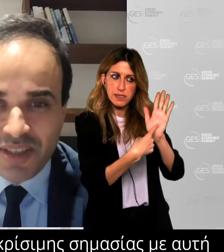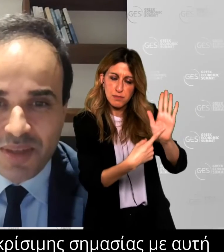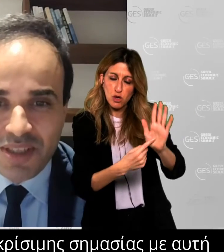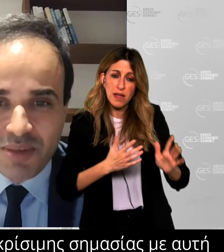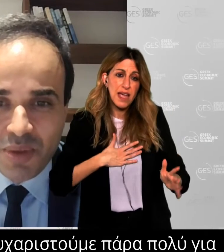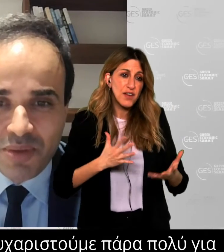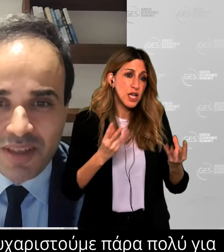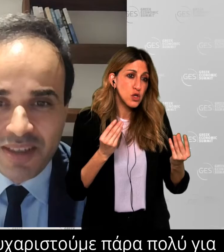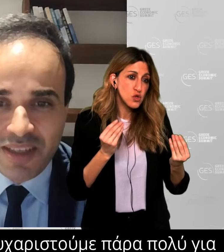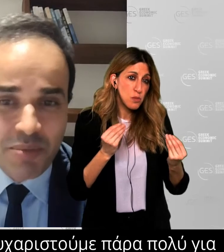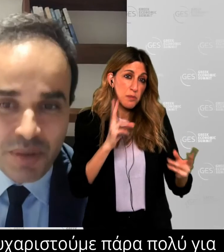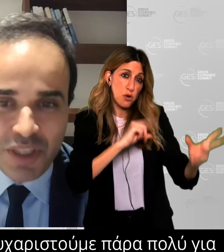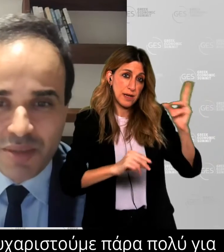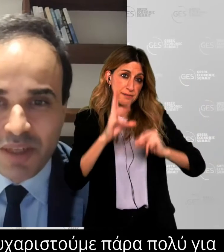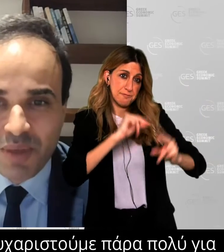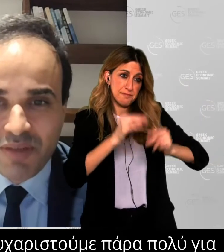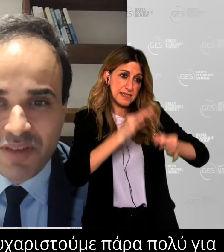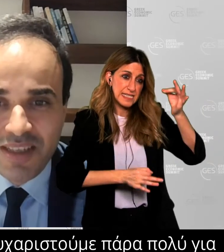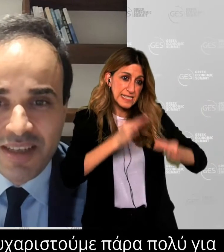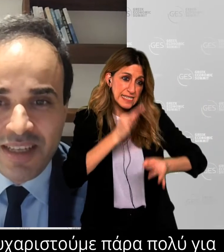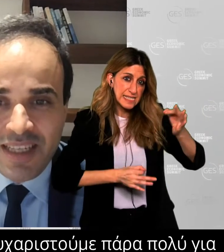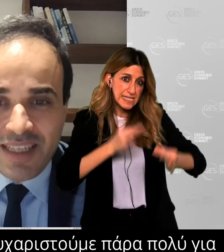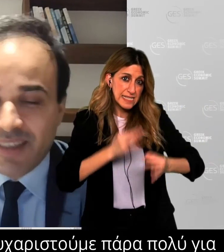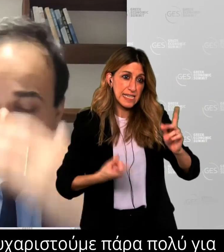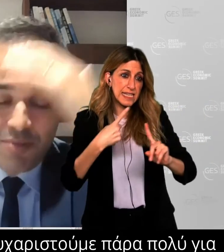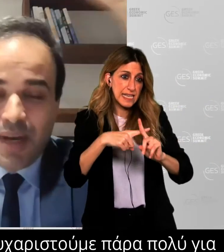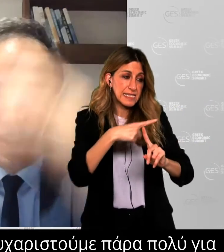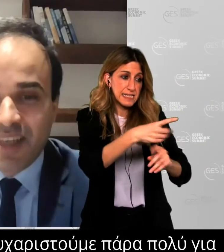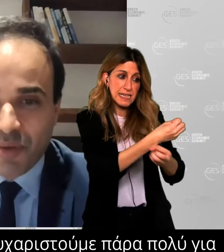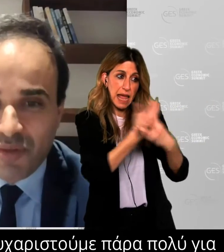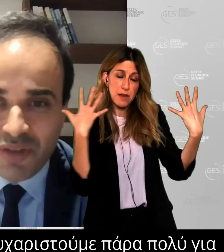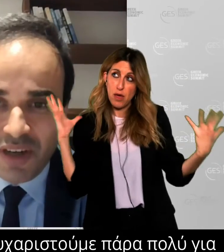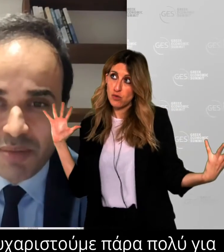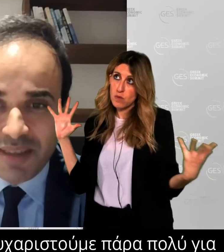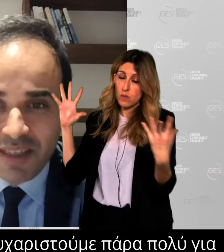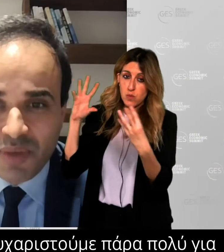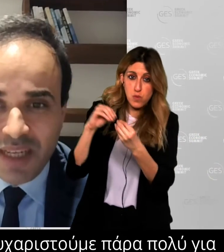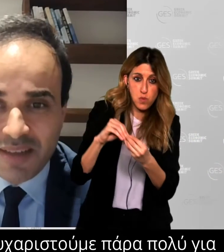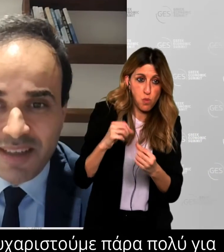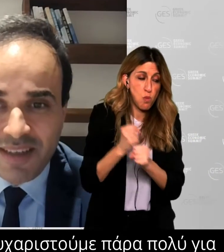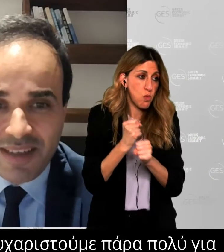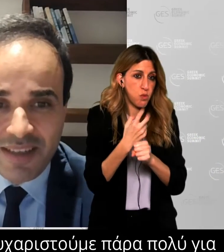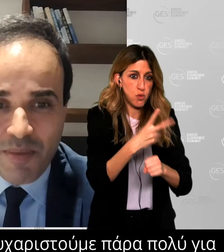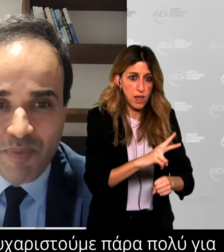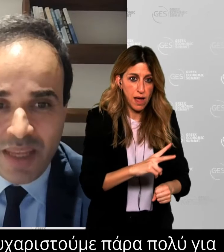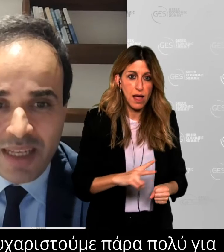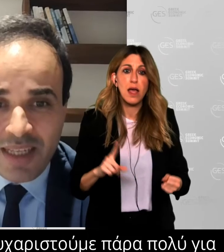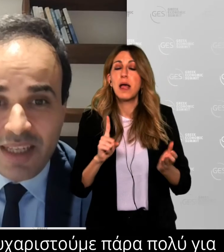global transition to net zero carbon emissions by 2050. It might sound very far, but in